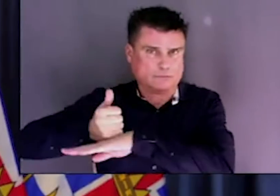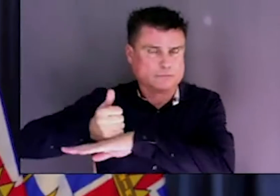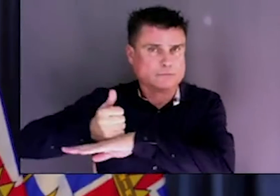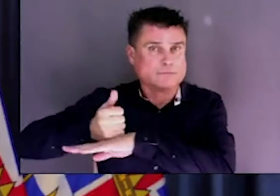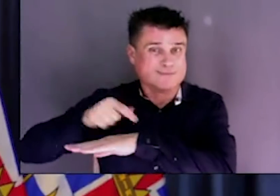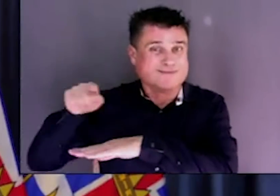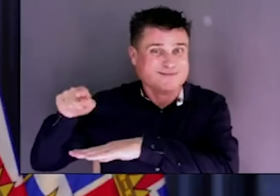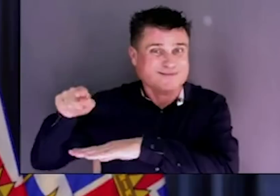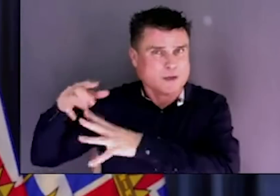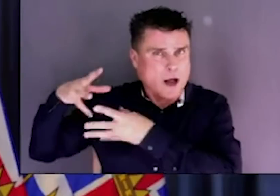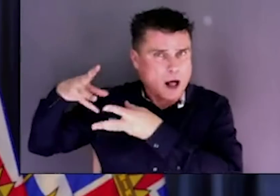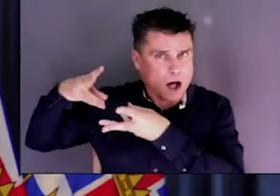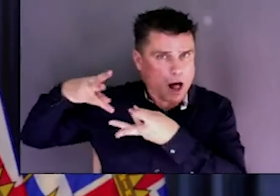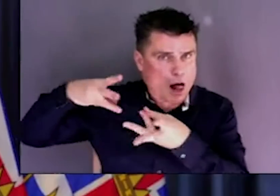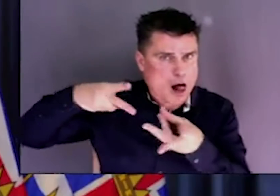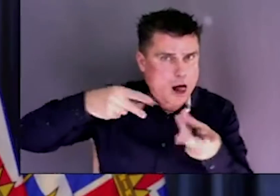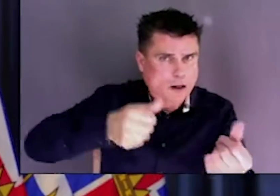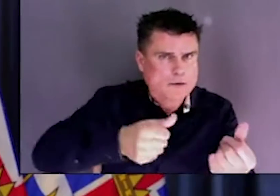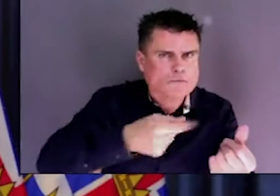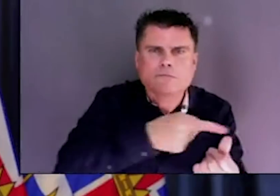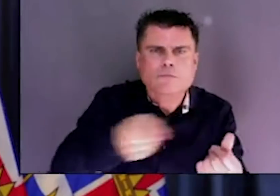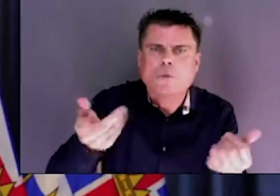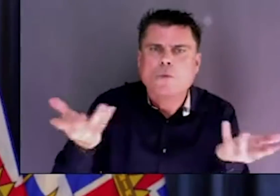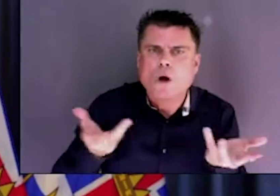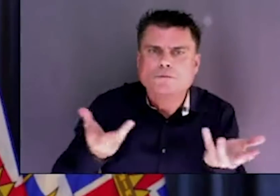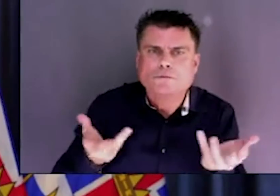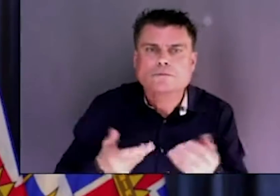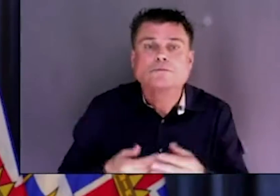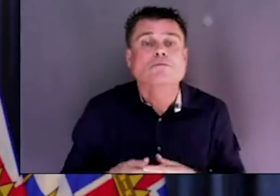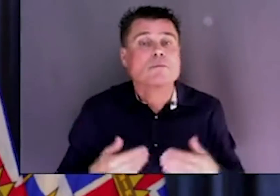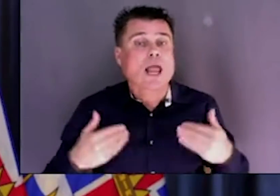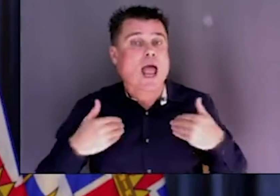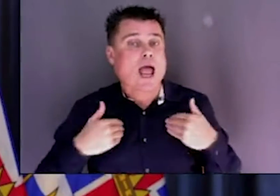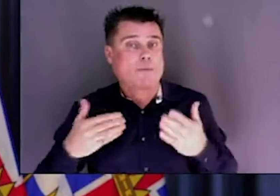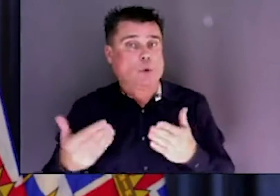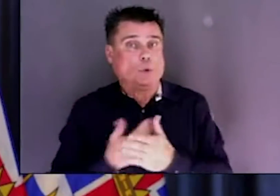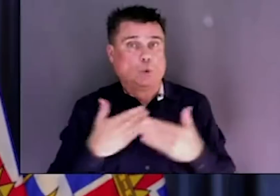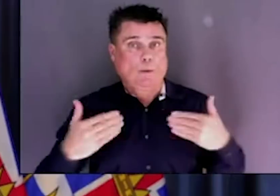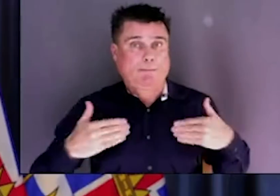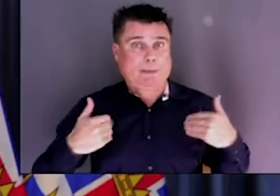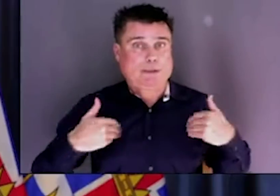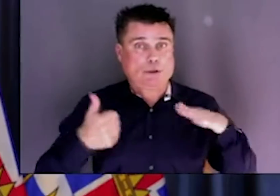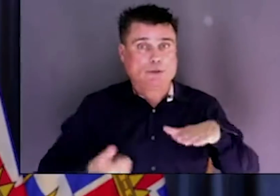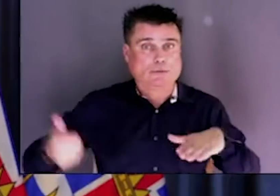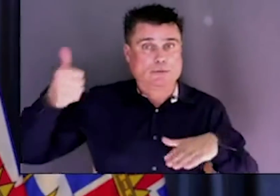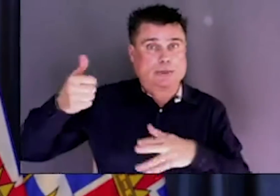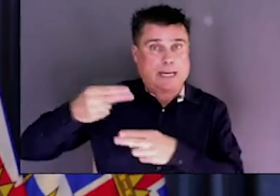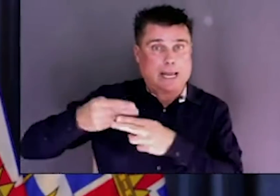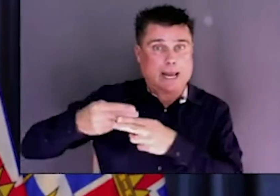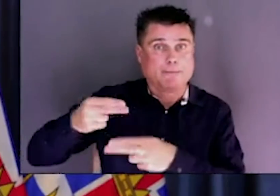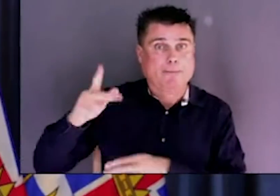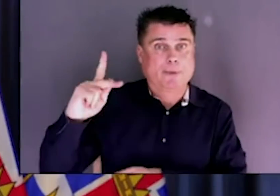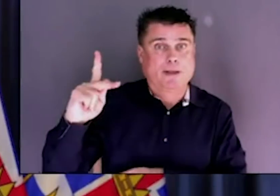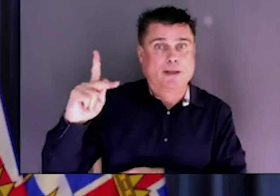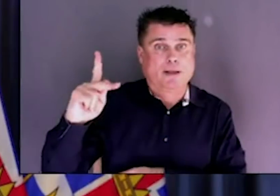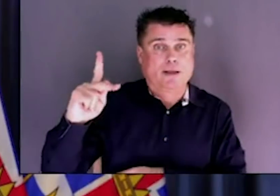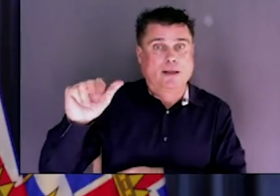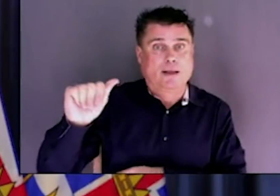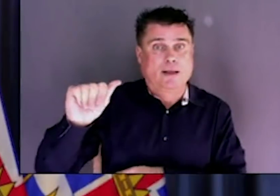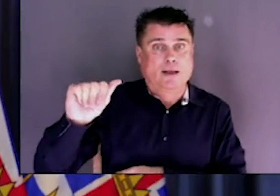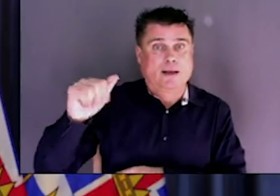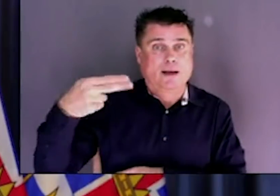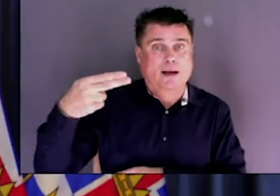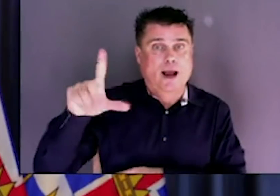New Minister Ravi Kahlon is responsible for jobs recovery and innovation. Ravi would have been briefed on all of the details on